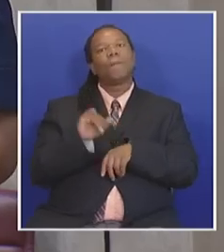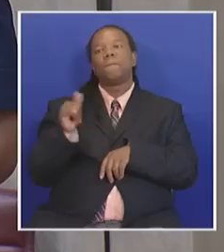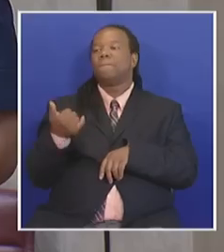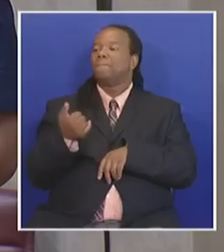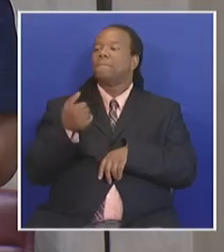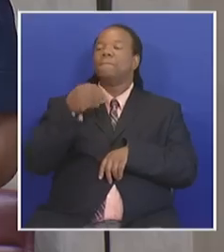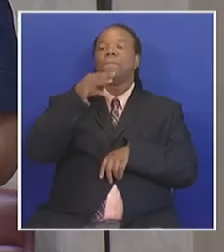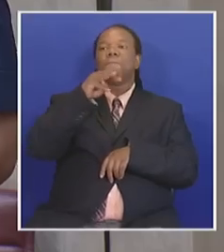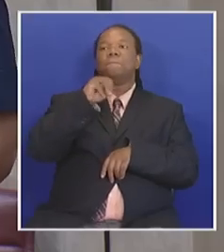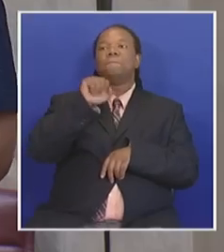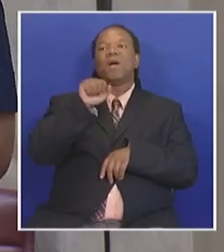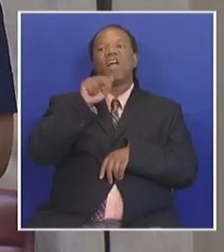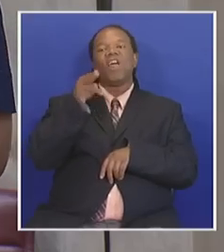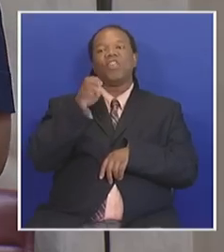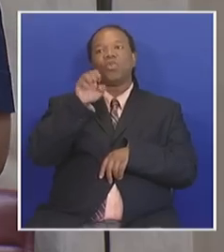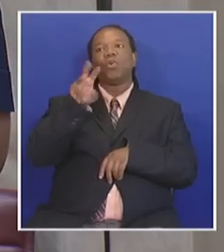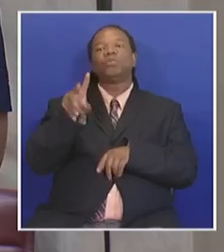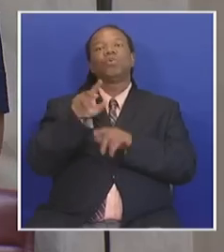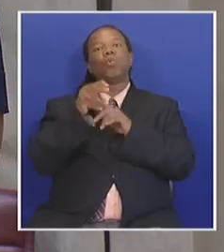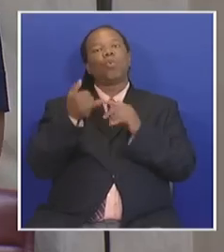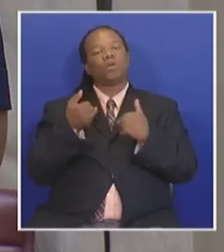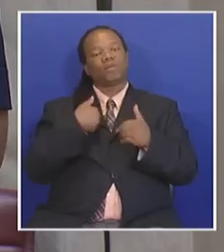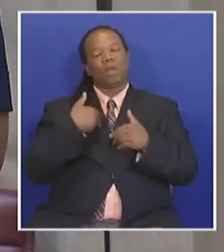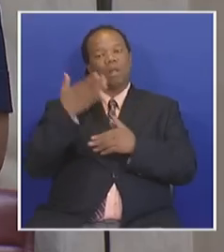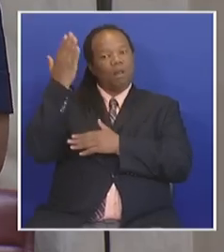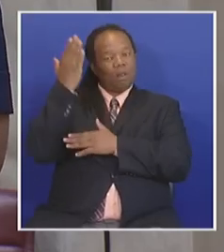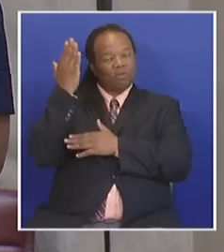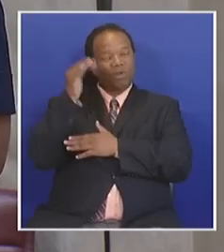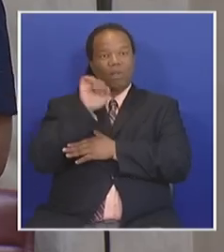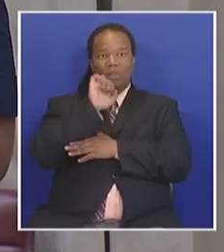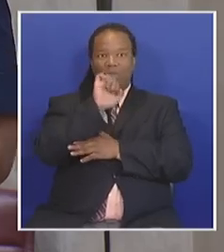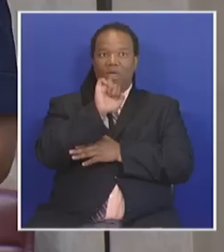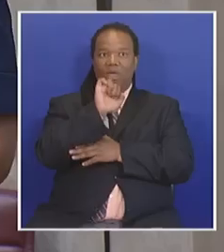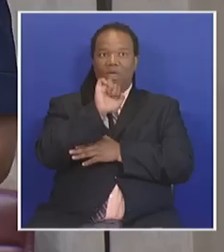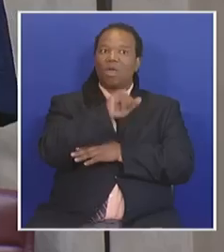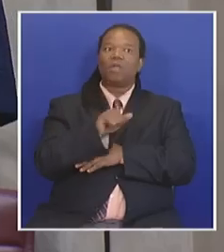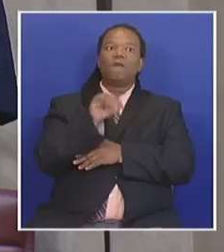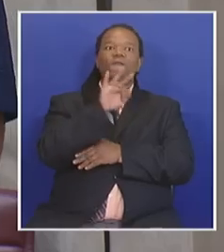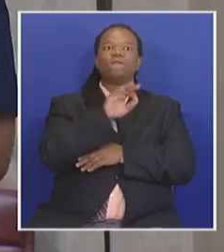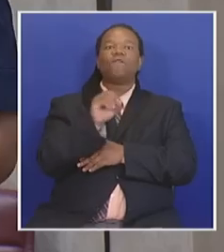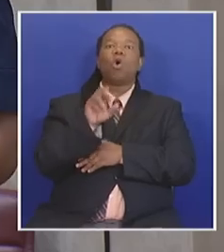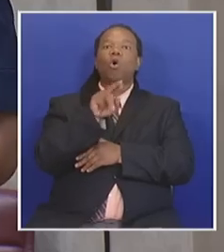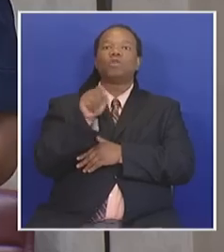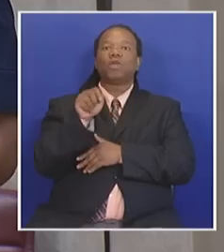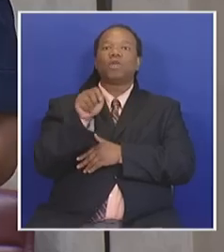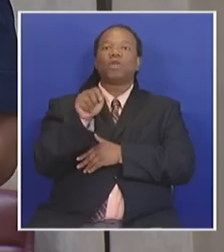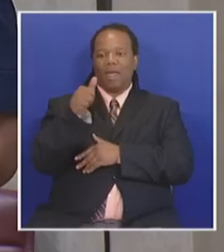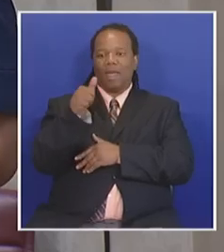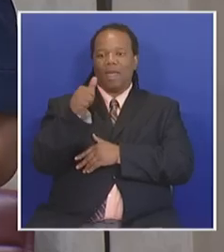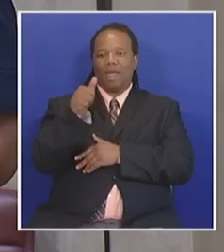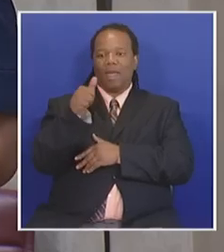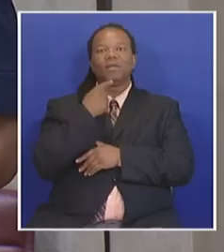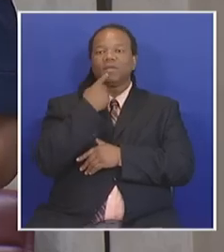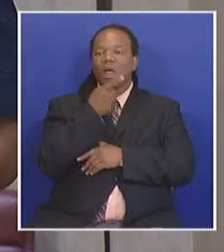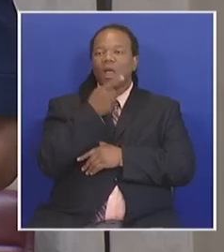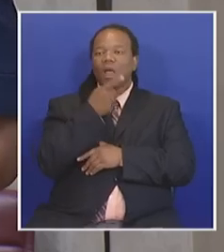a lecturer at the University College of Fort Hare, and the institution had been warned by the then South African government not to allow him